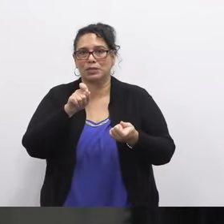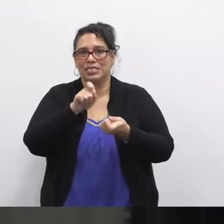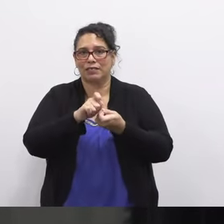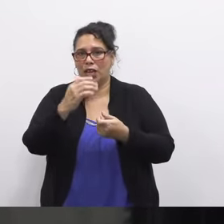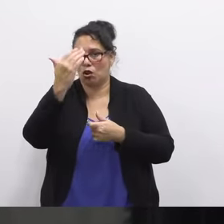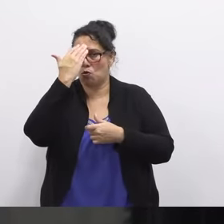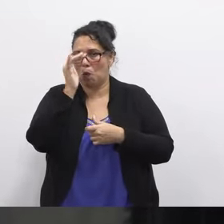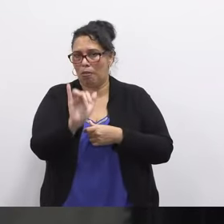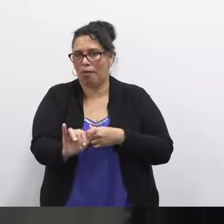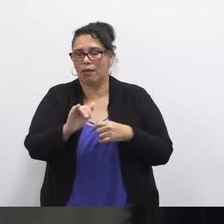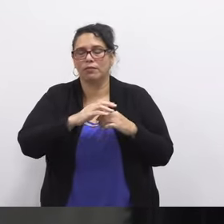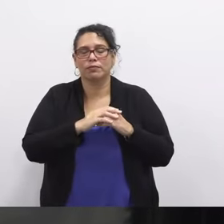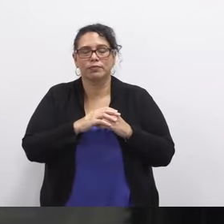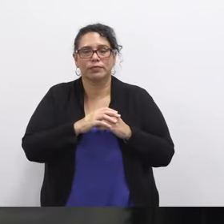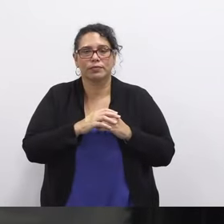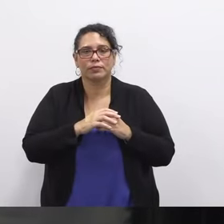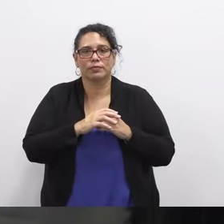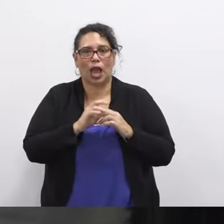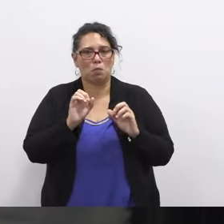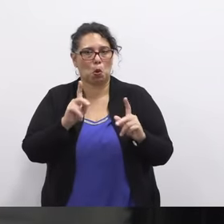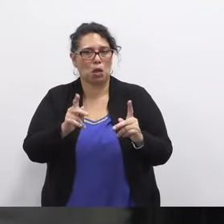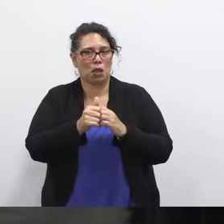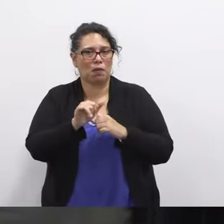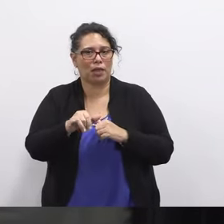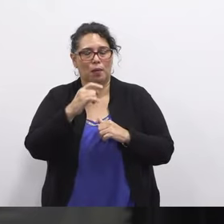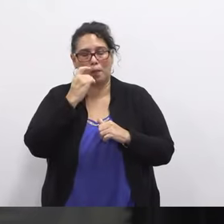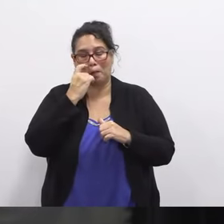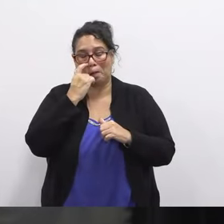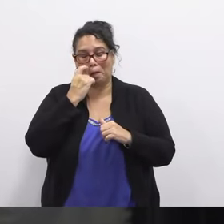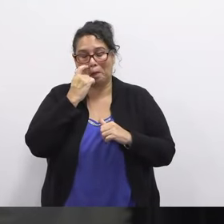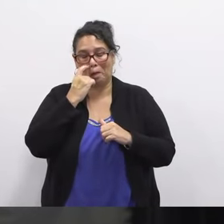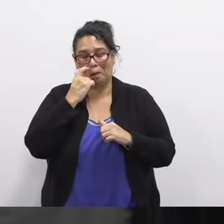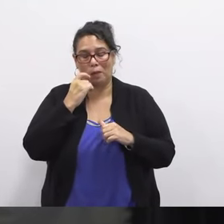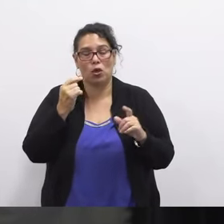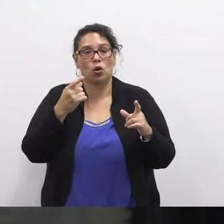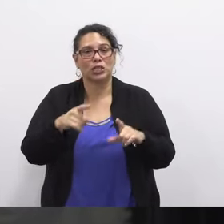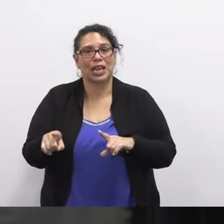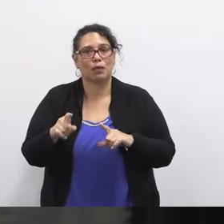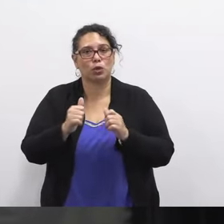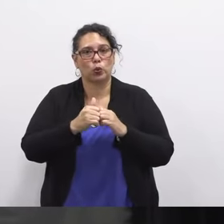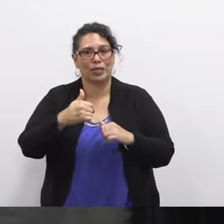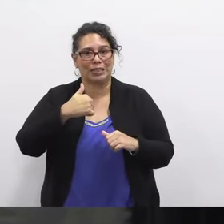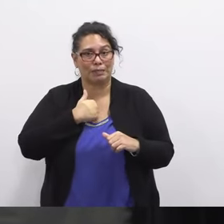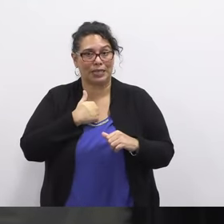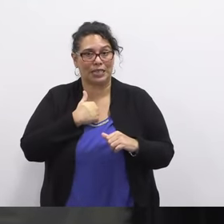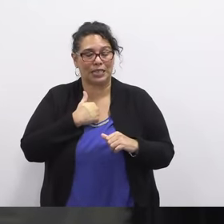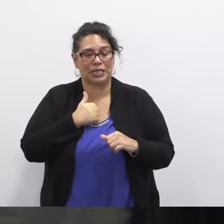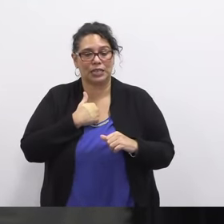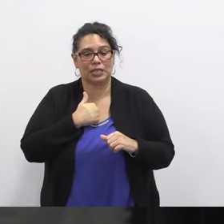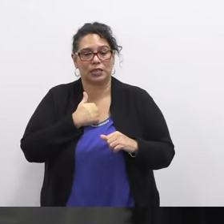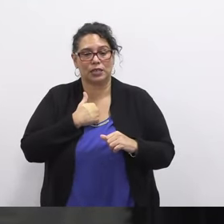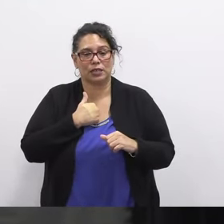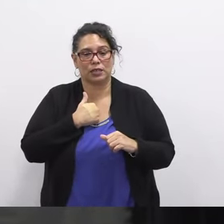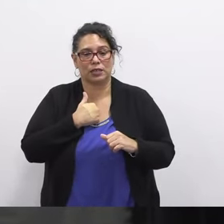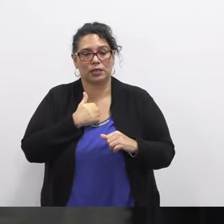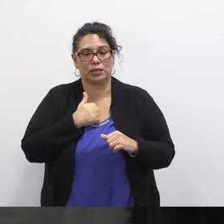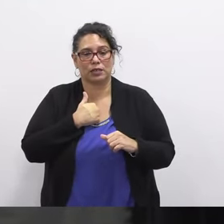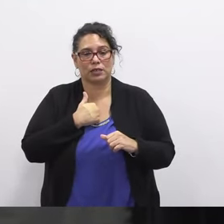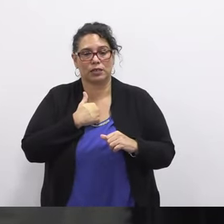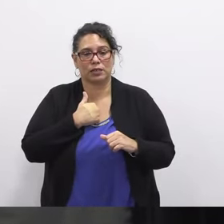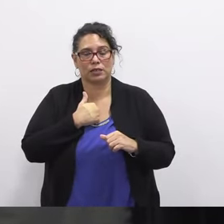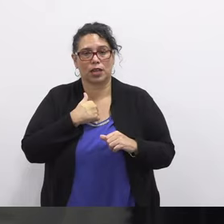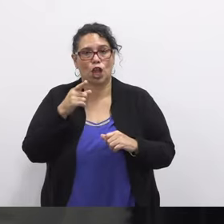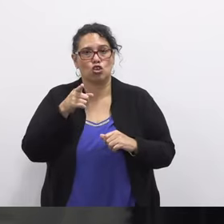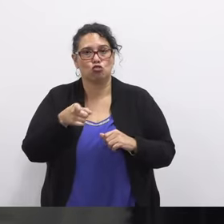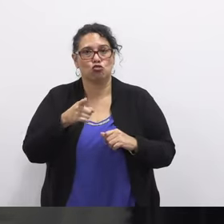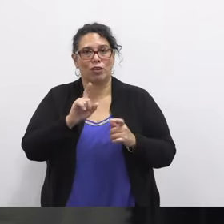that, and I'm okay with that at this point. What's happened with me is that you guys have